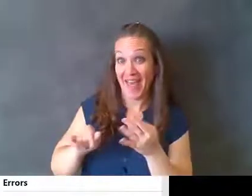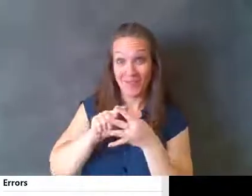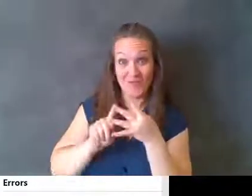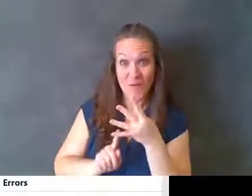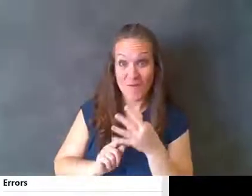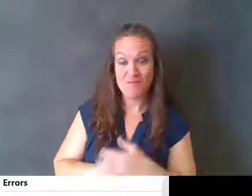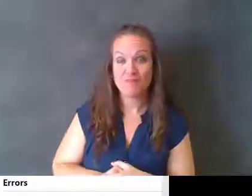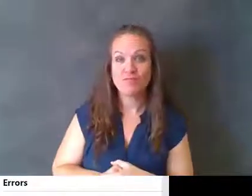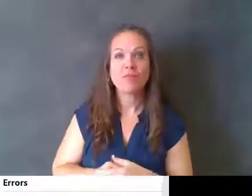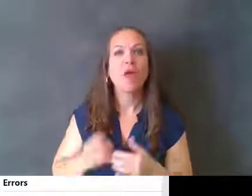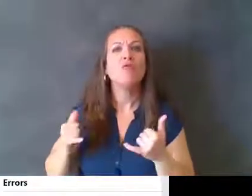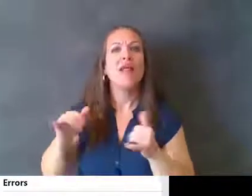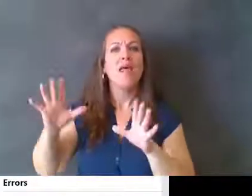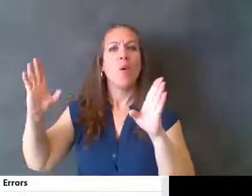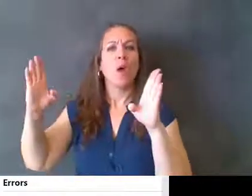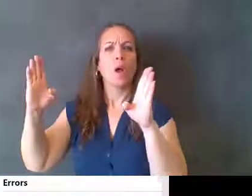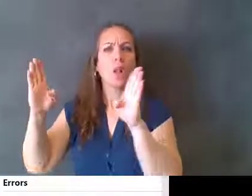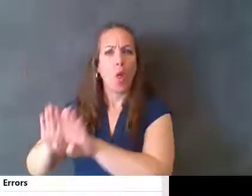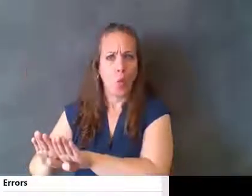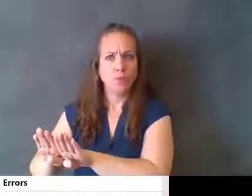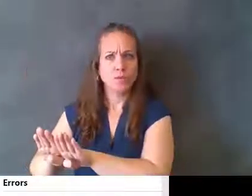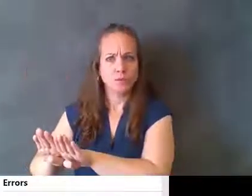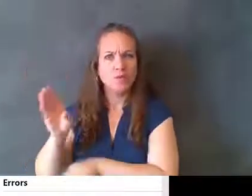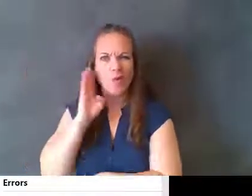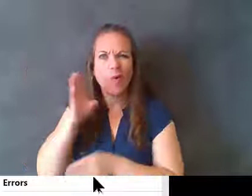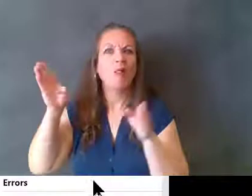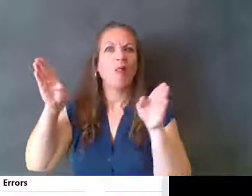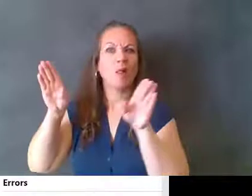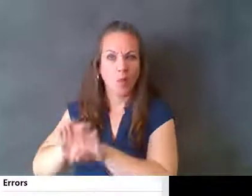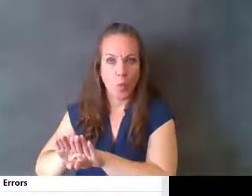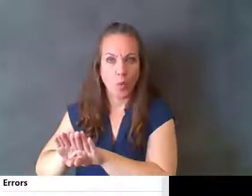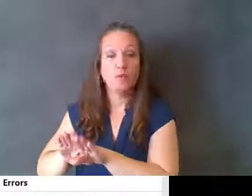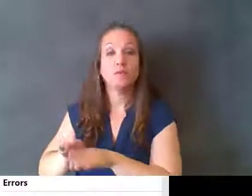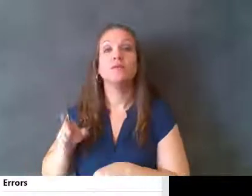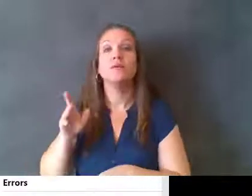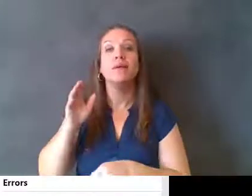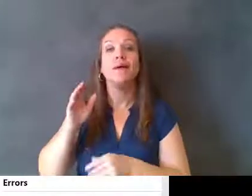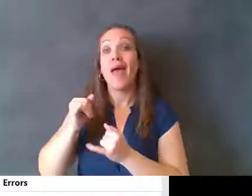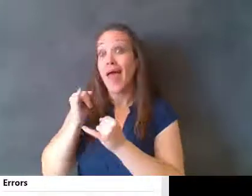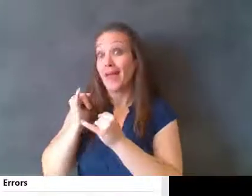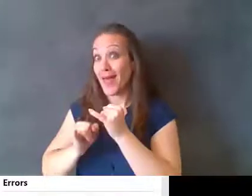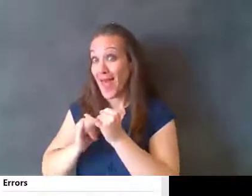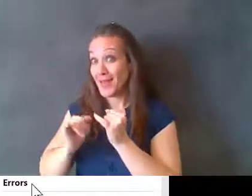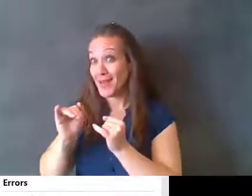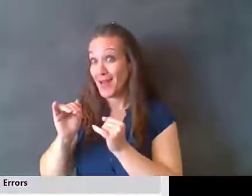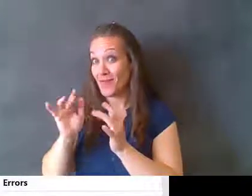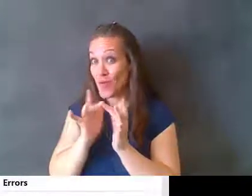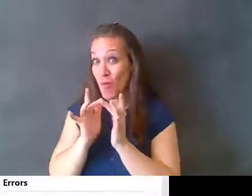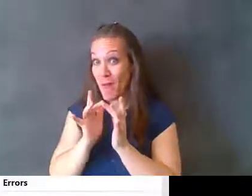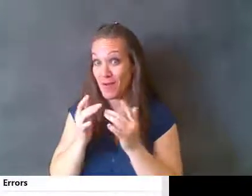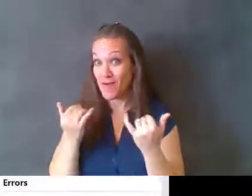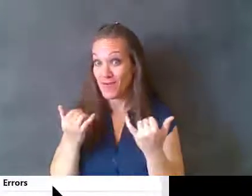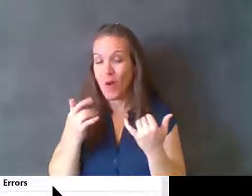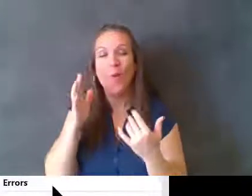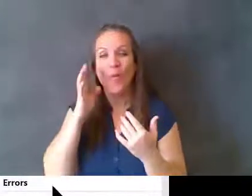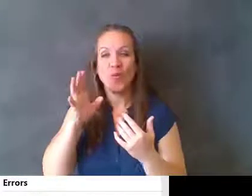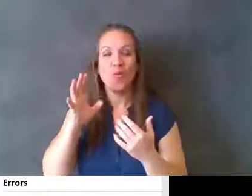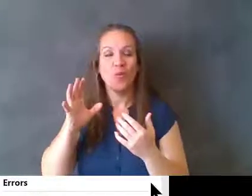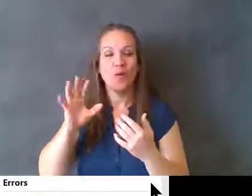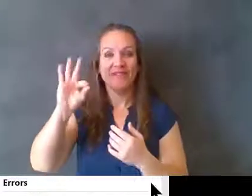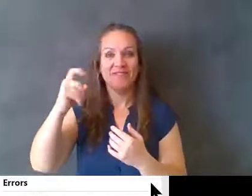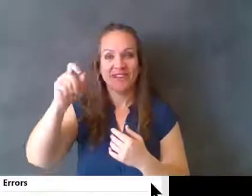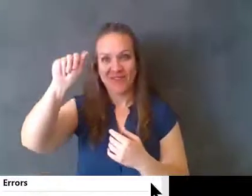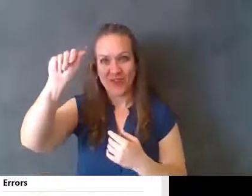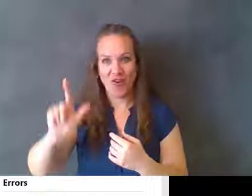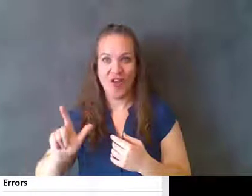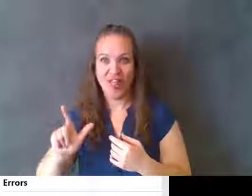close it right now, but we will come back to it, and hopefully by the end of the webinar, we will get all of these fixed to make our